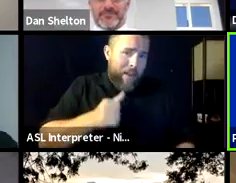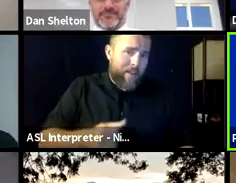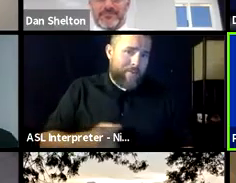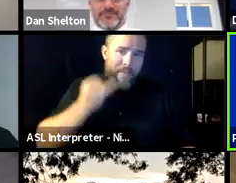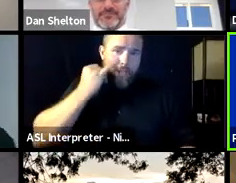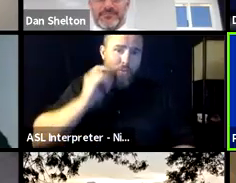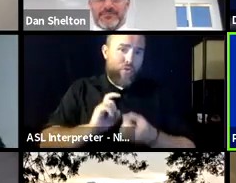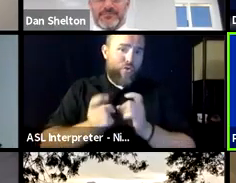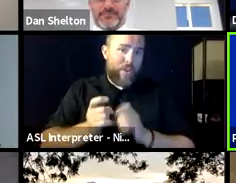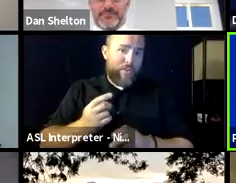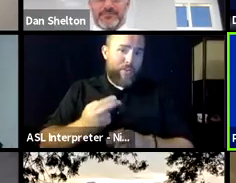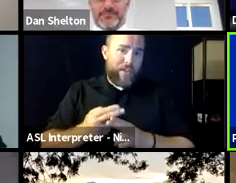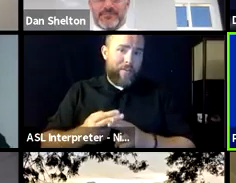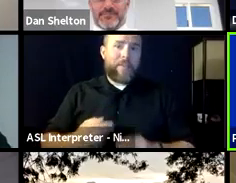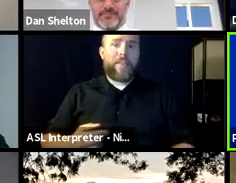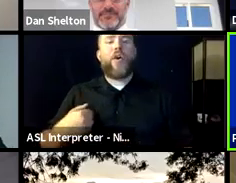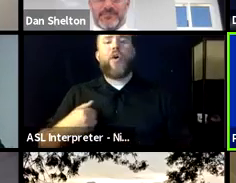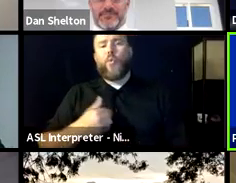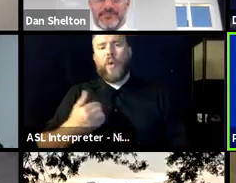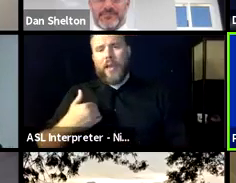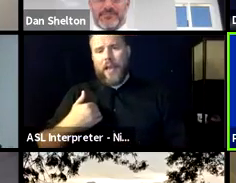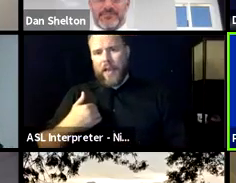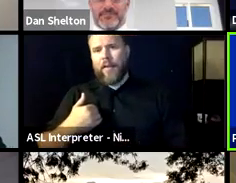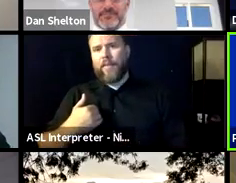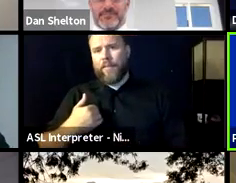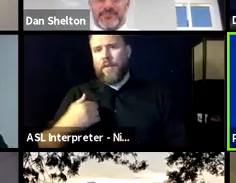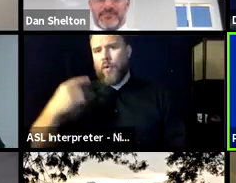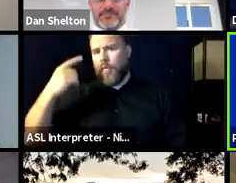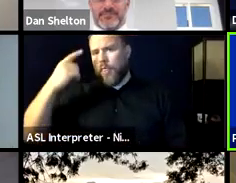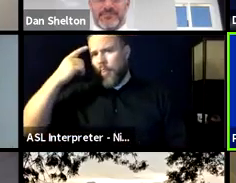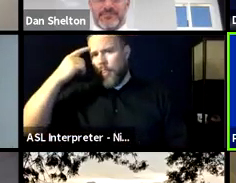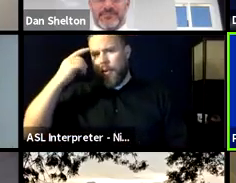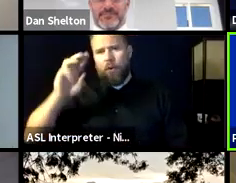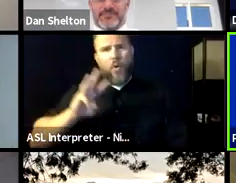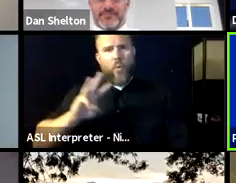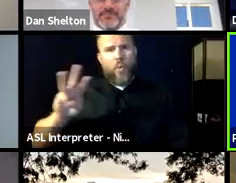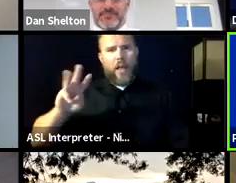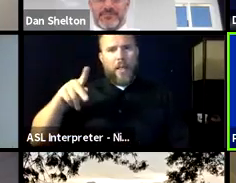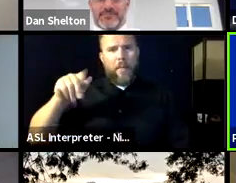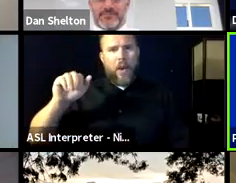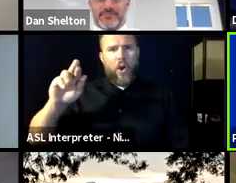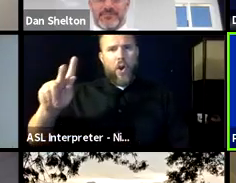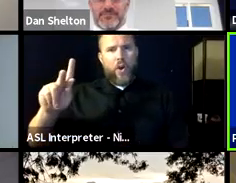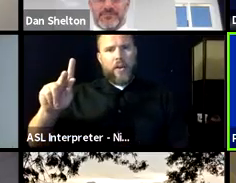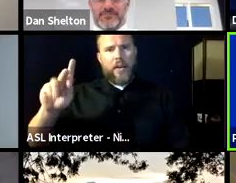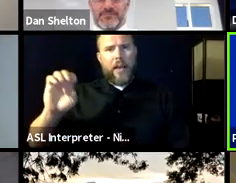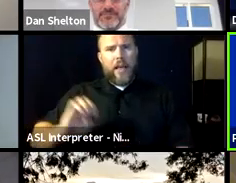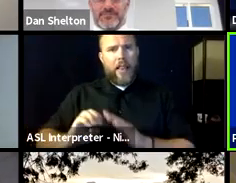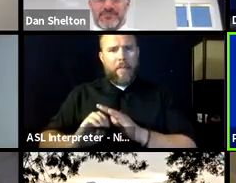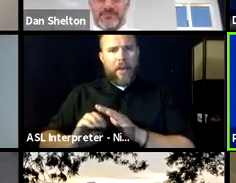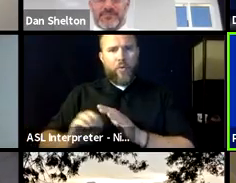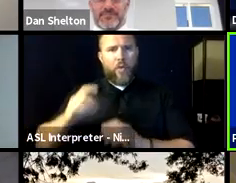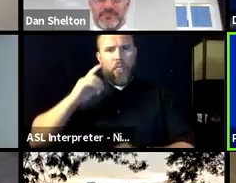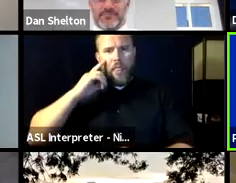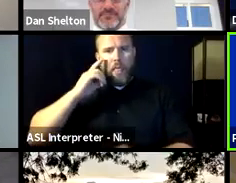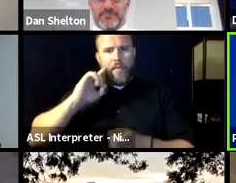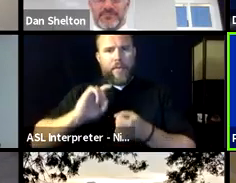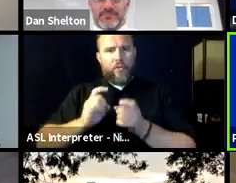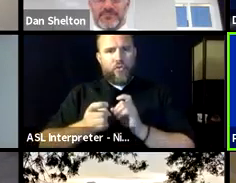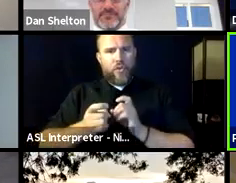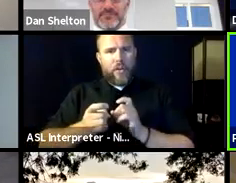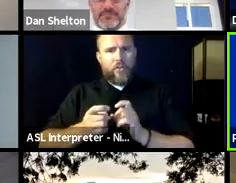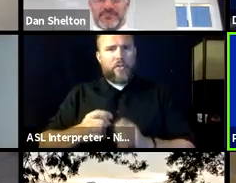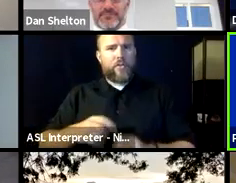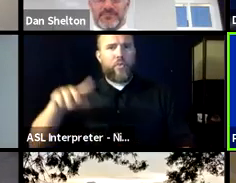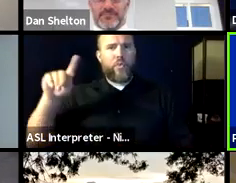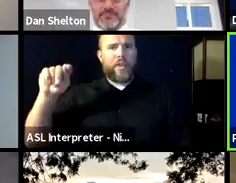over the last several years, there was a proposal to change the name of West Park Elementary to, I think it was to Ken Burns,